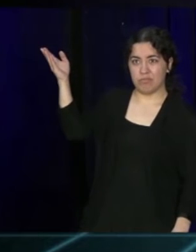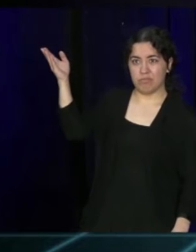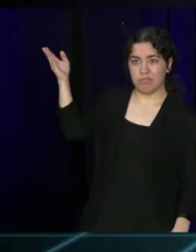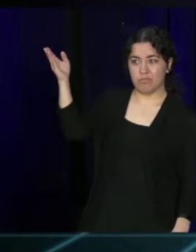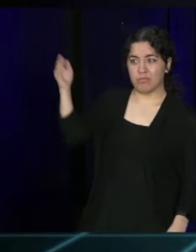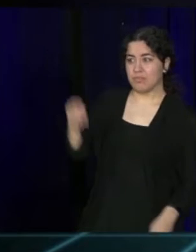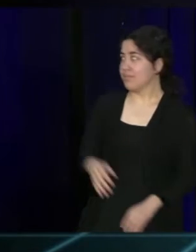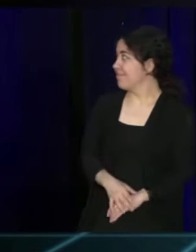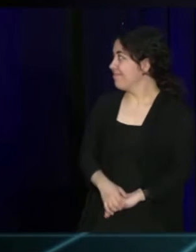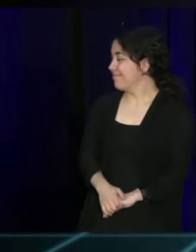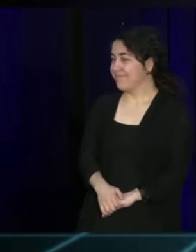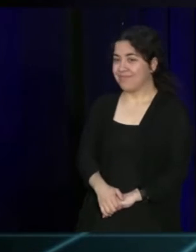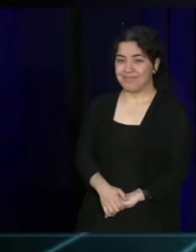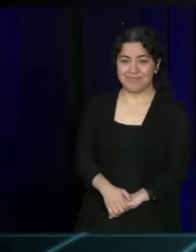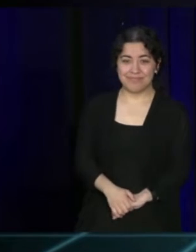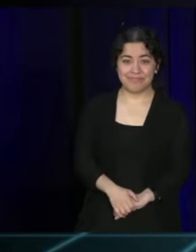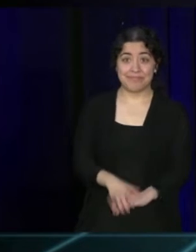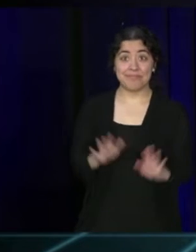anyway,